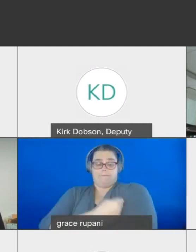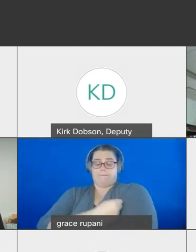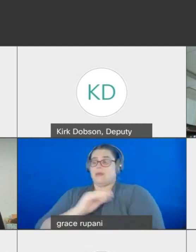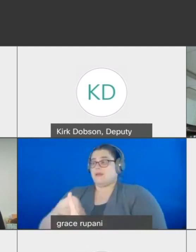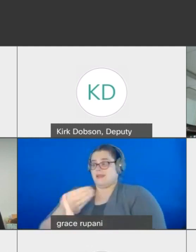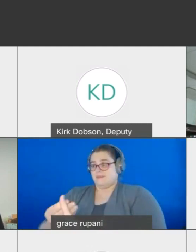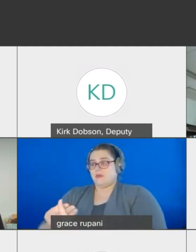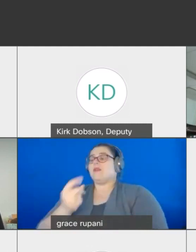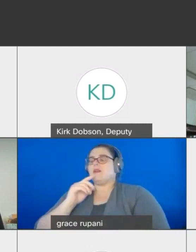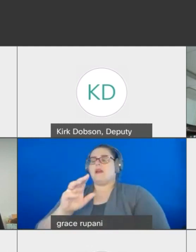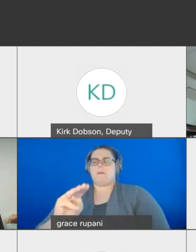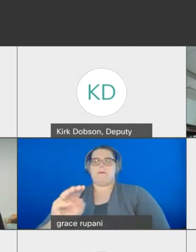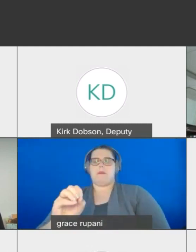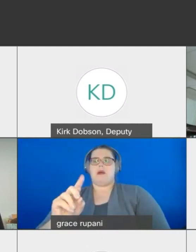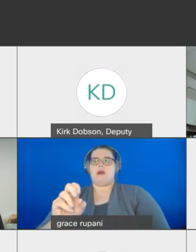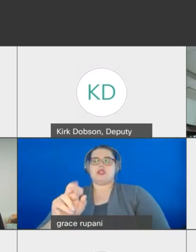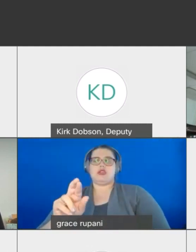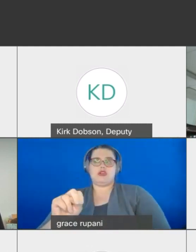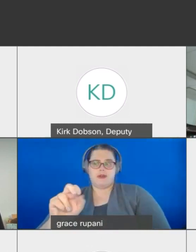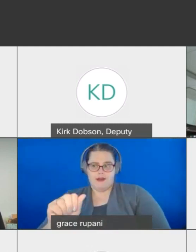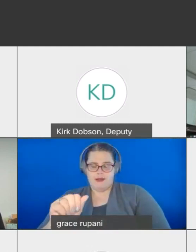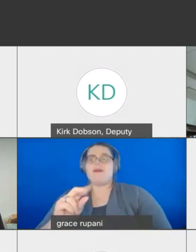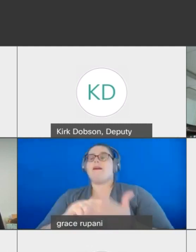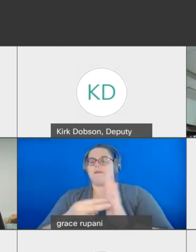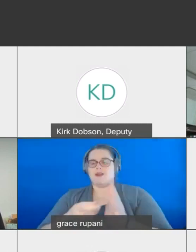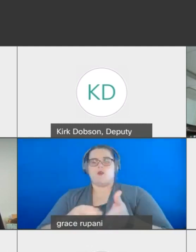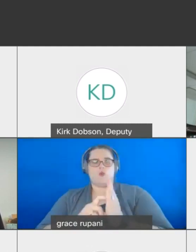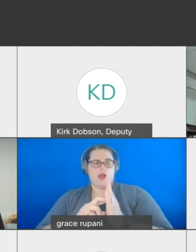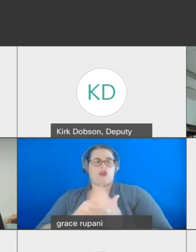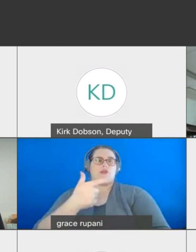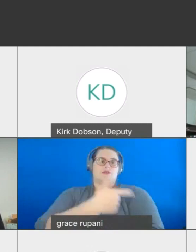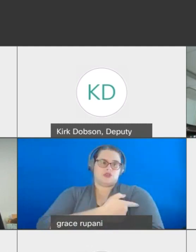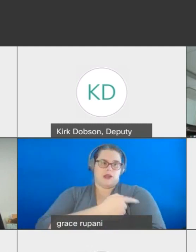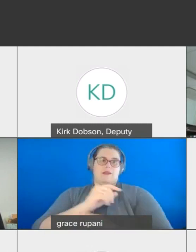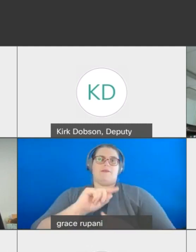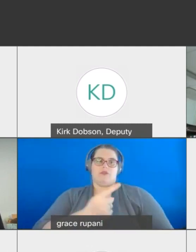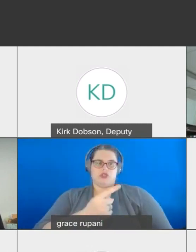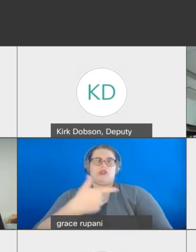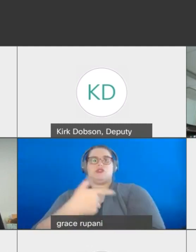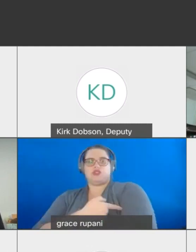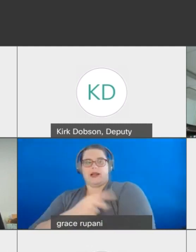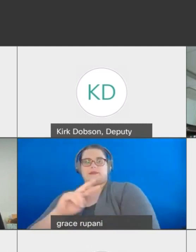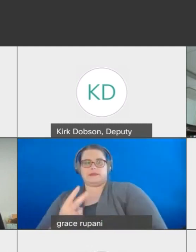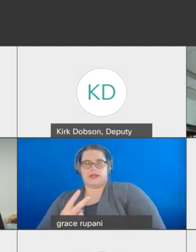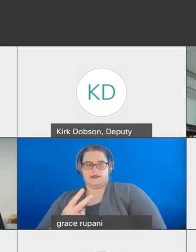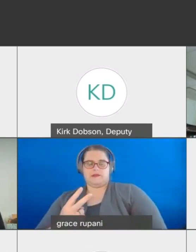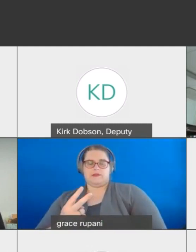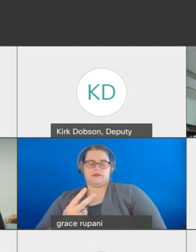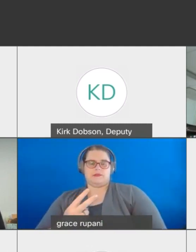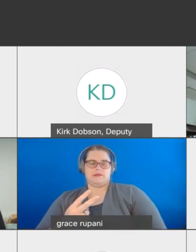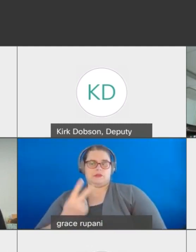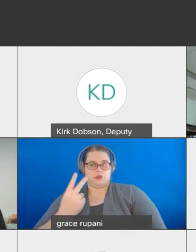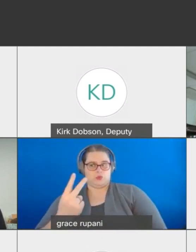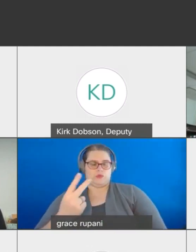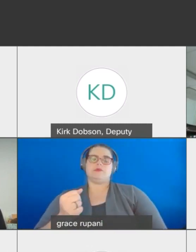there does need to be a follow-up appointment. So we will make sure and follow